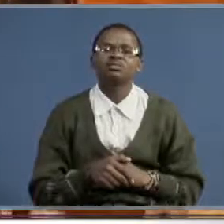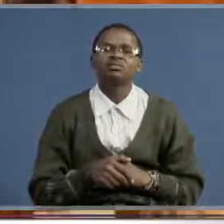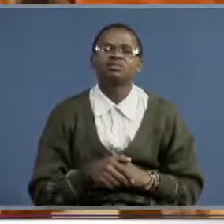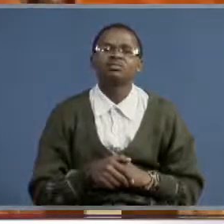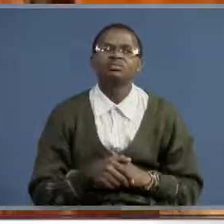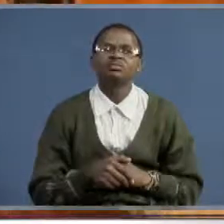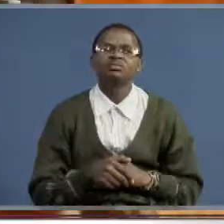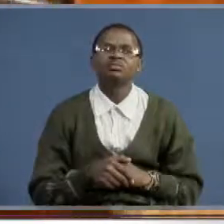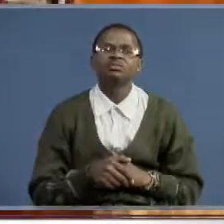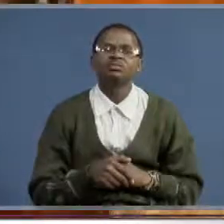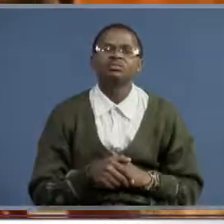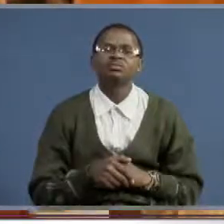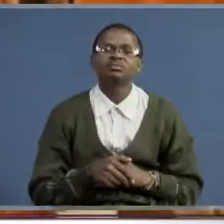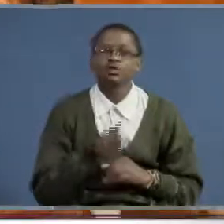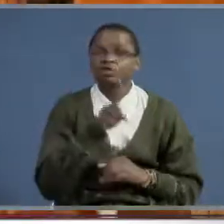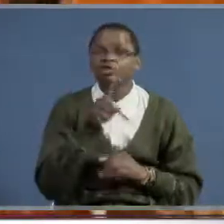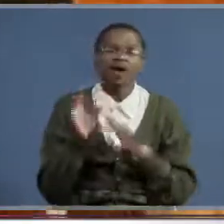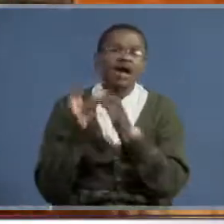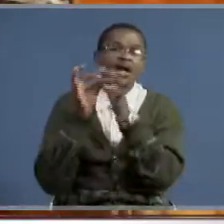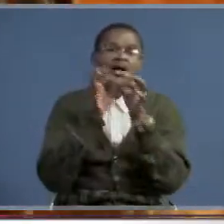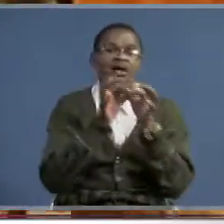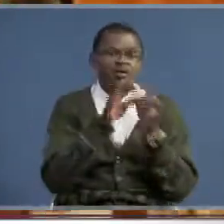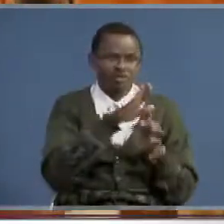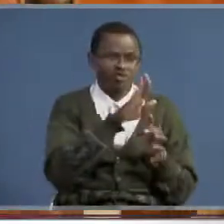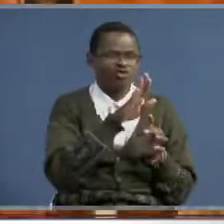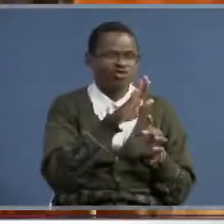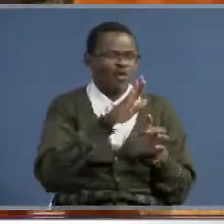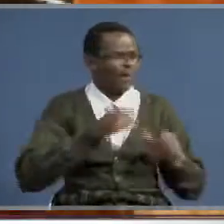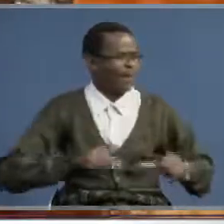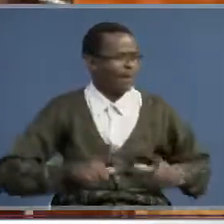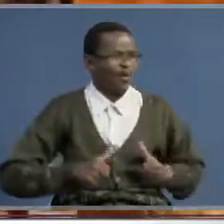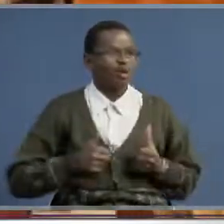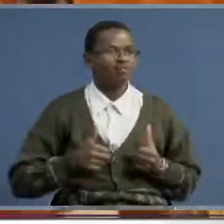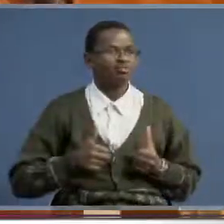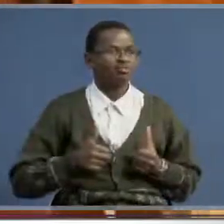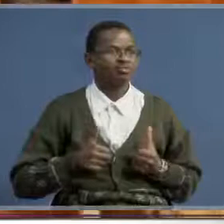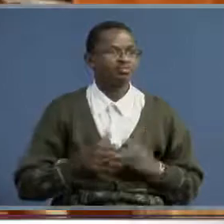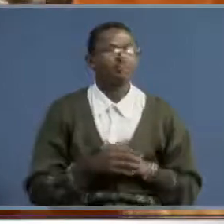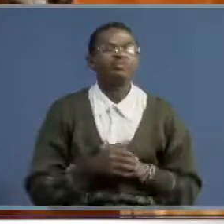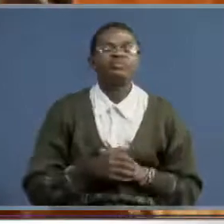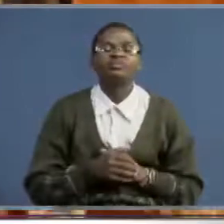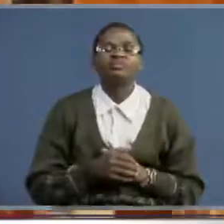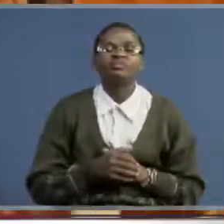Like it is said, your culture, your heritage.